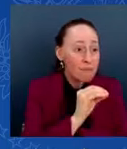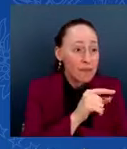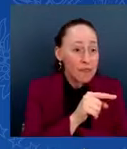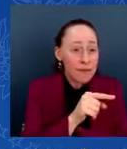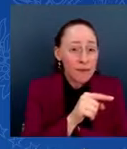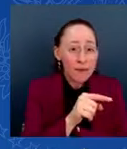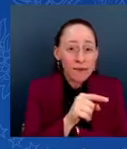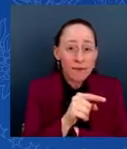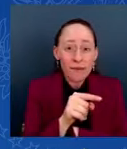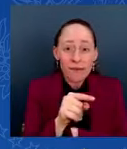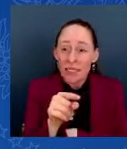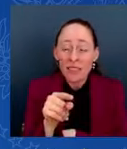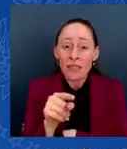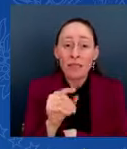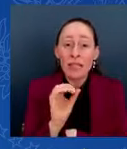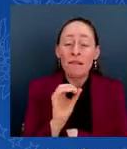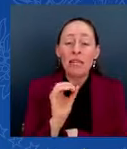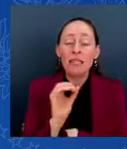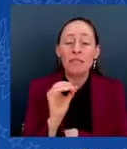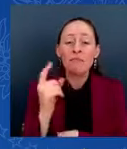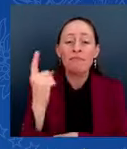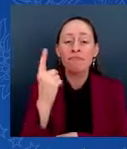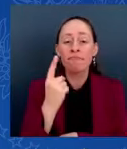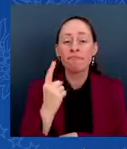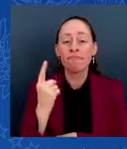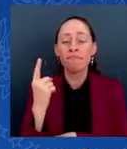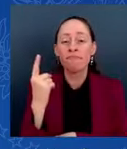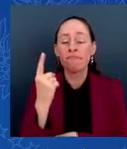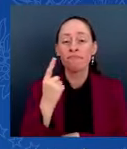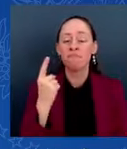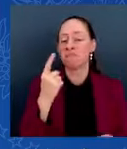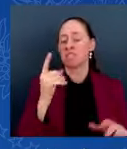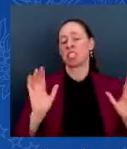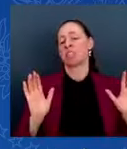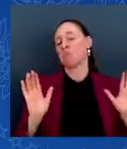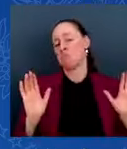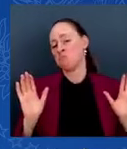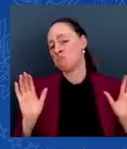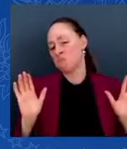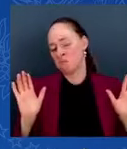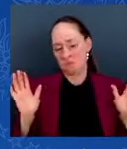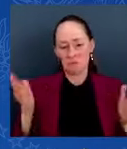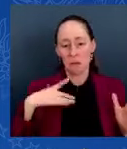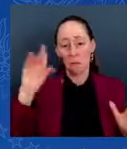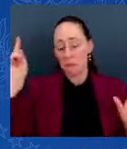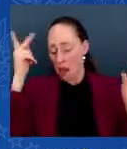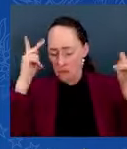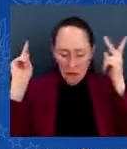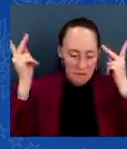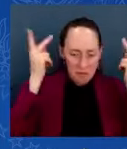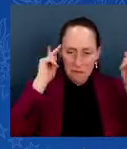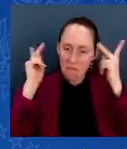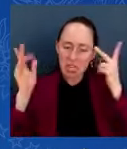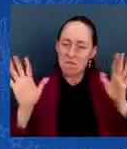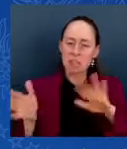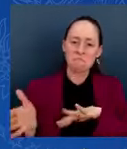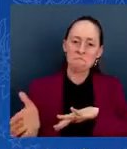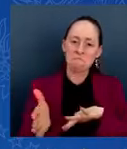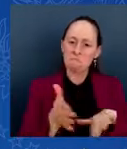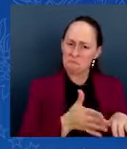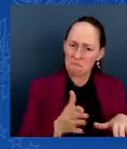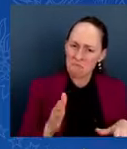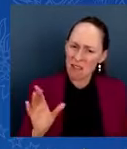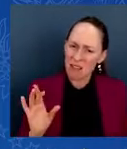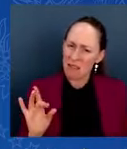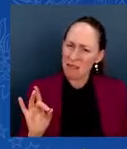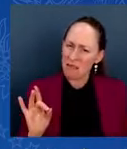Now, the reason I say that is not to make a political point about them, not if they've gotten their lesson, but guess what? They want to,